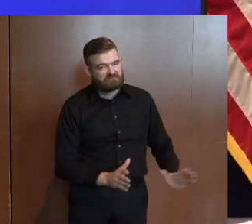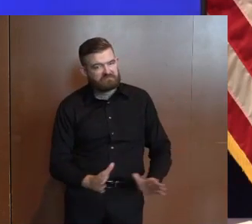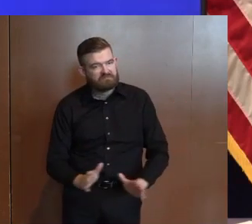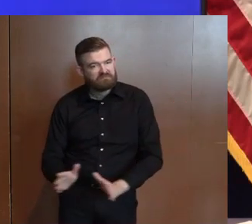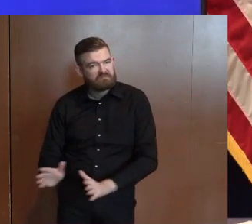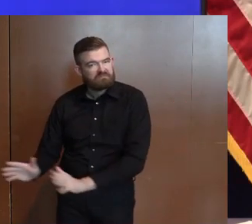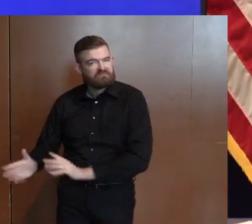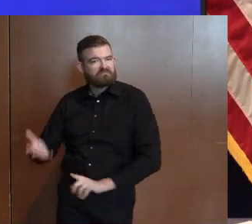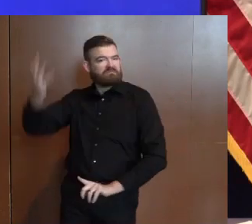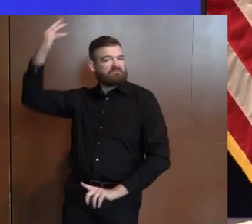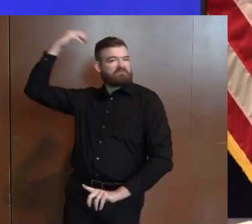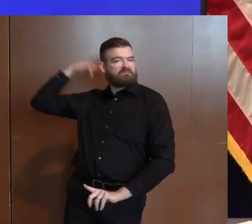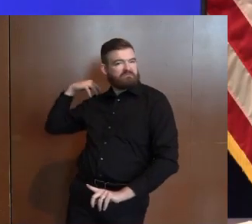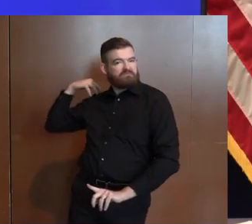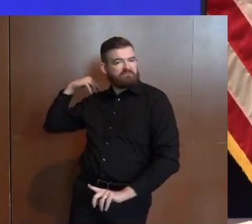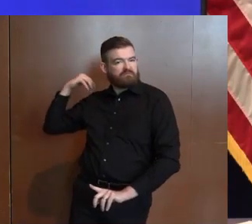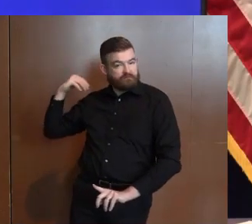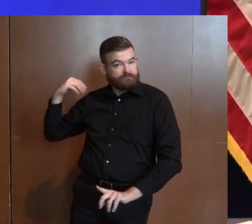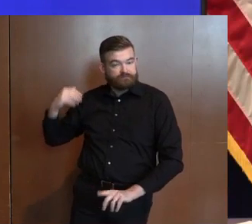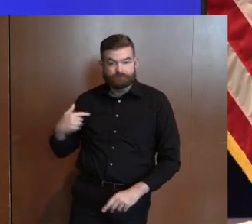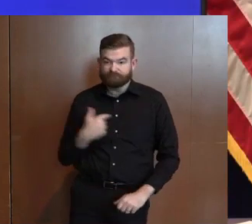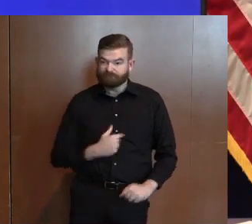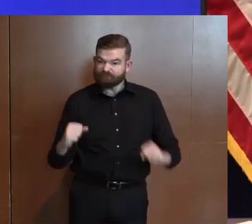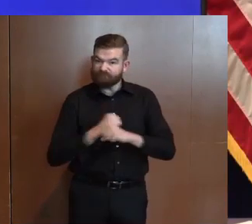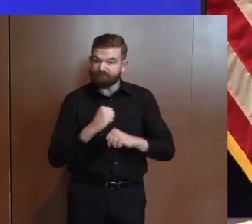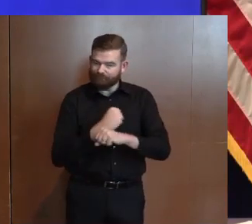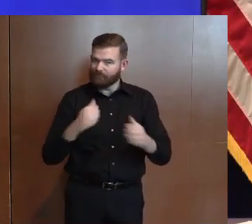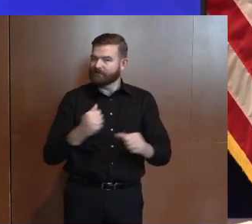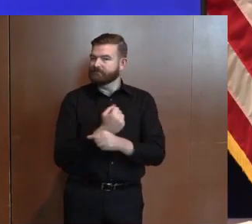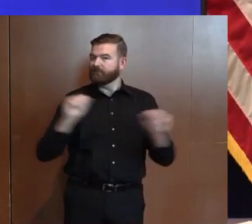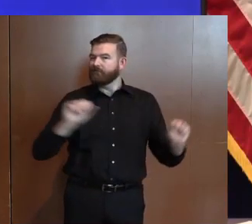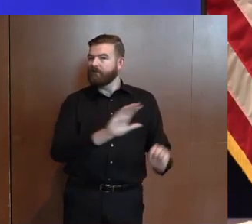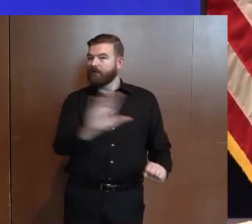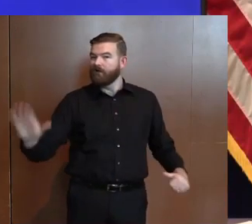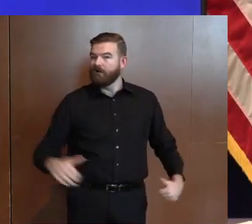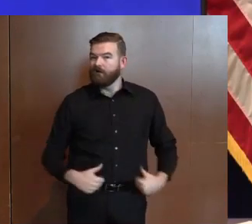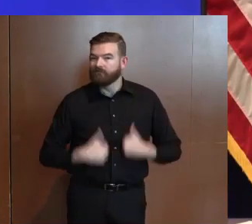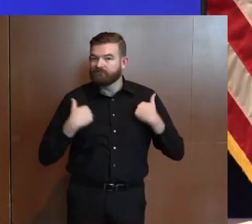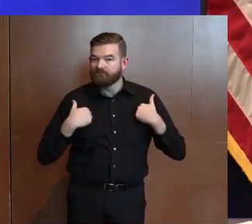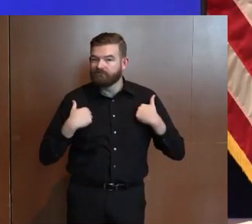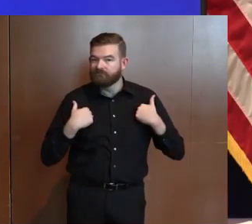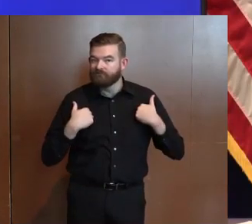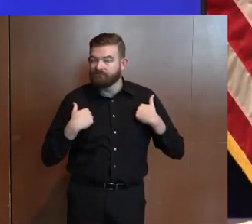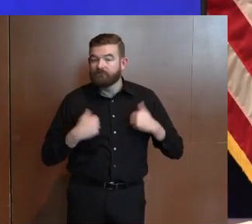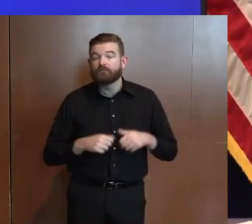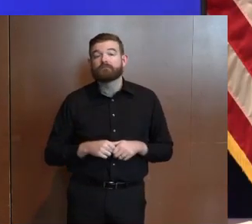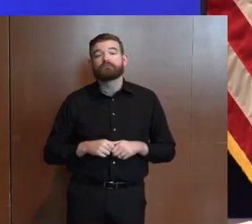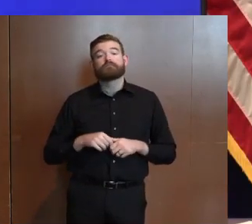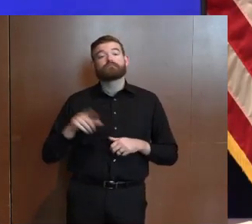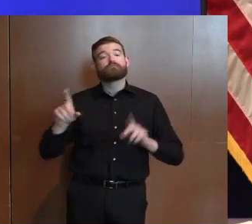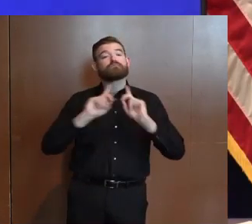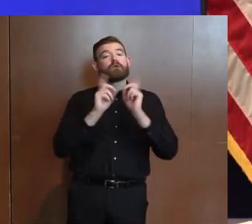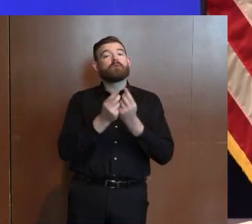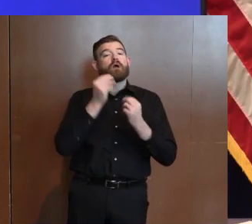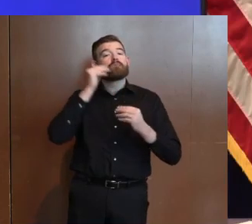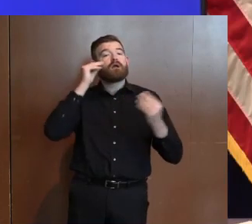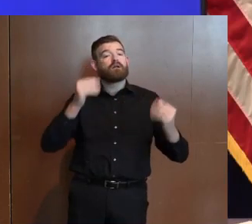about it, and it helps to have partners. I also want to acknowledge the Director of the Department of Homeland Security and Preparedness, Jared Maples, who's with